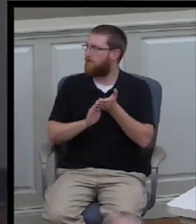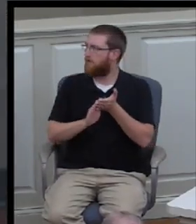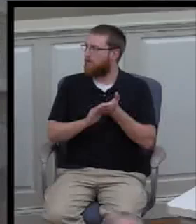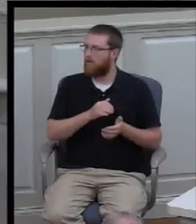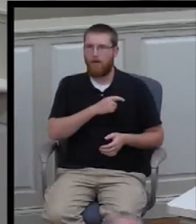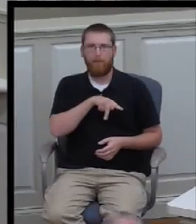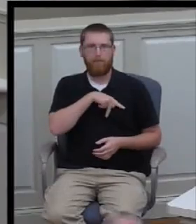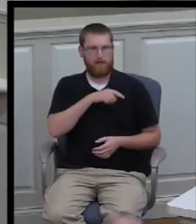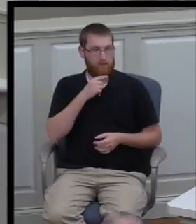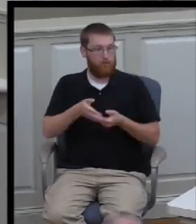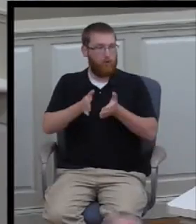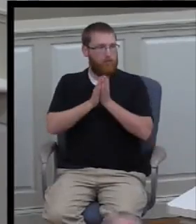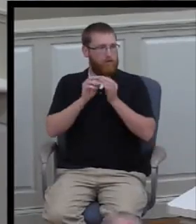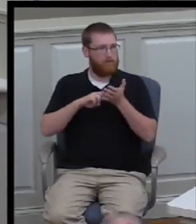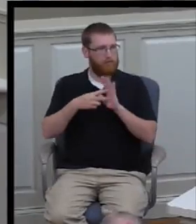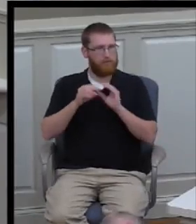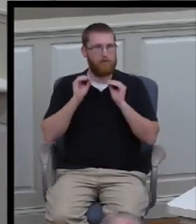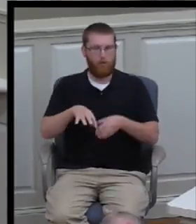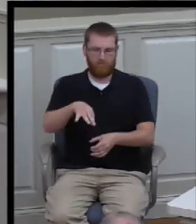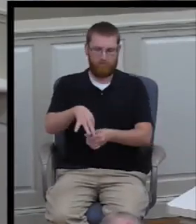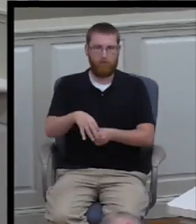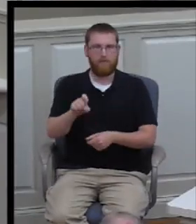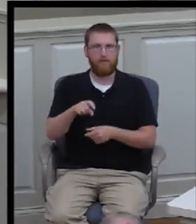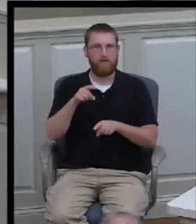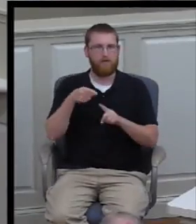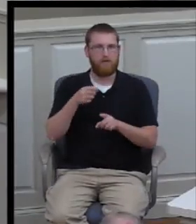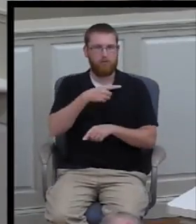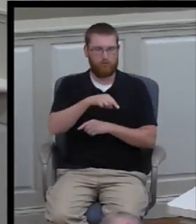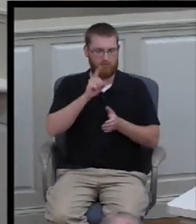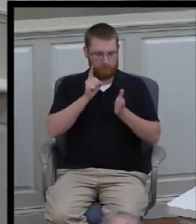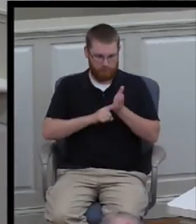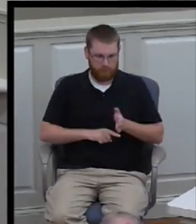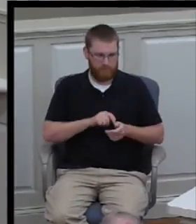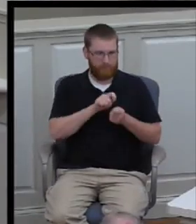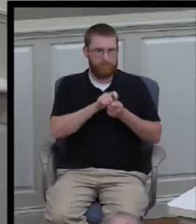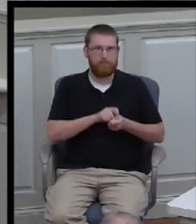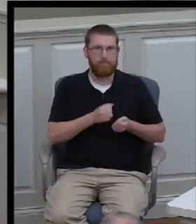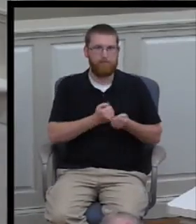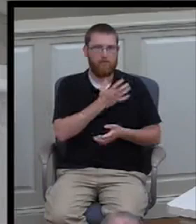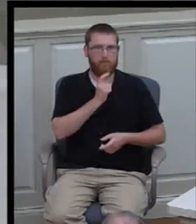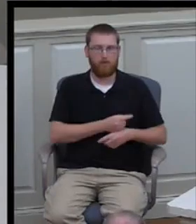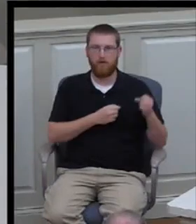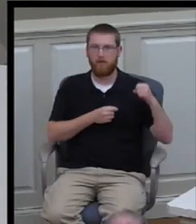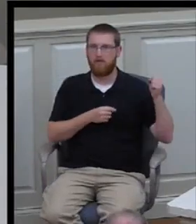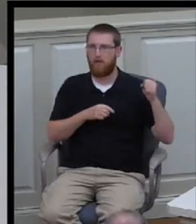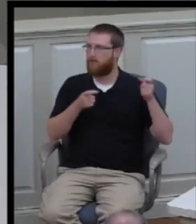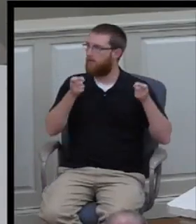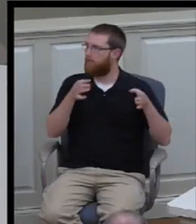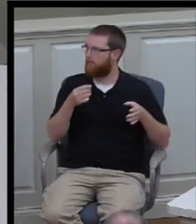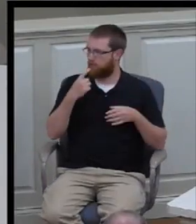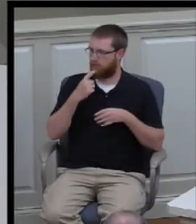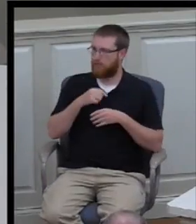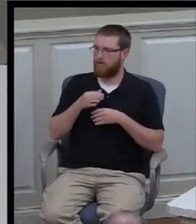request, no action is necessary until you all complete your specifications, et cetera? That would be our recommended and